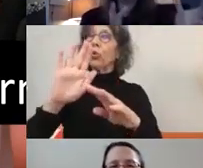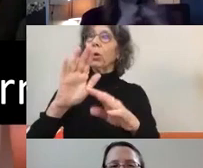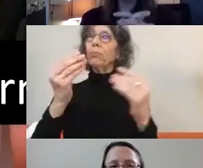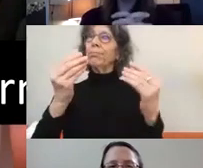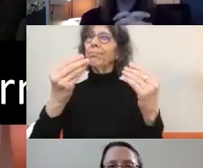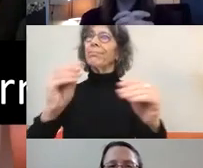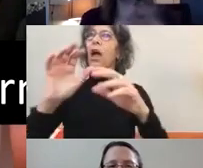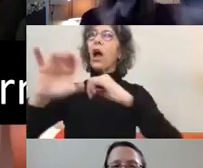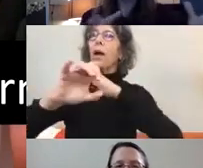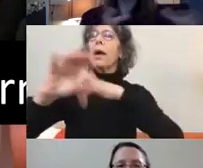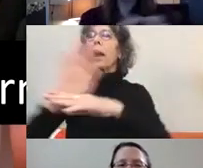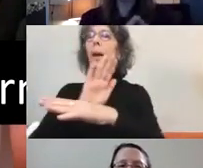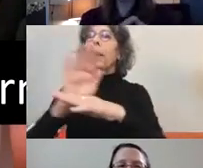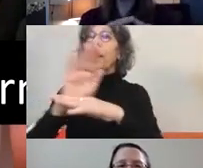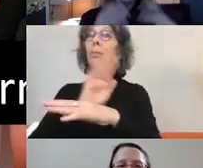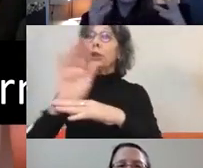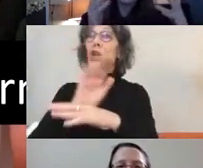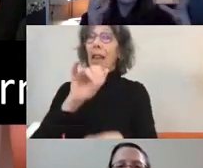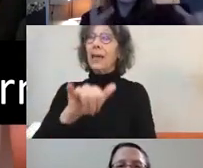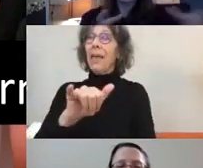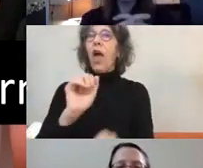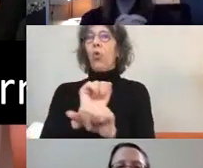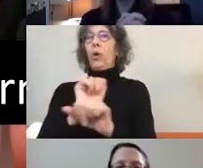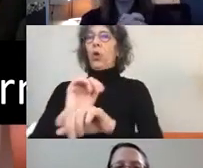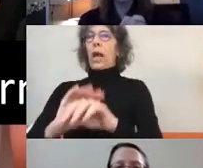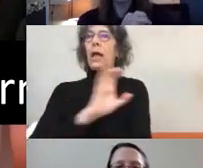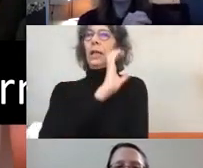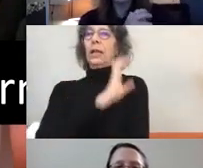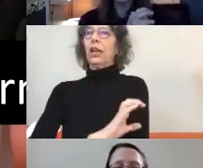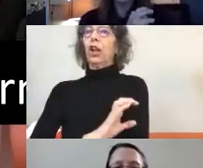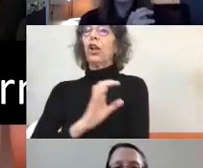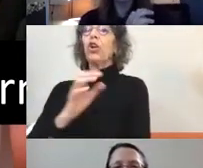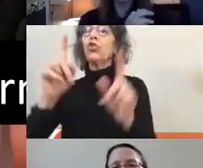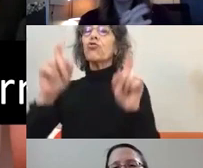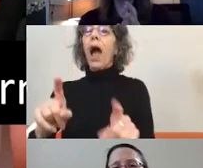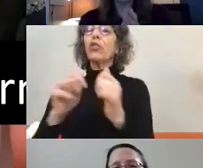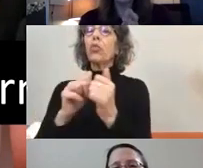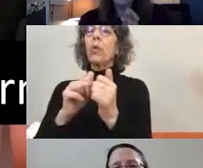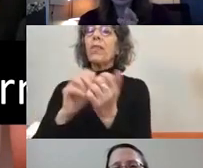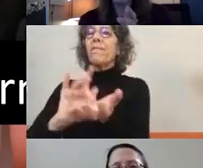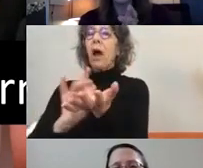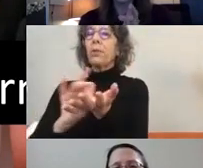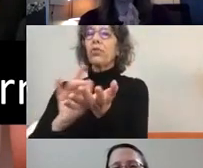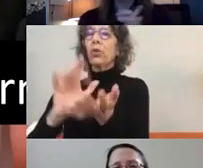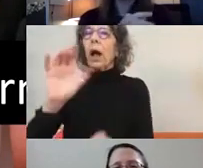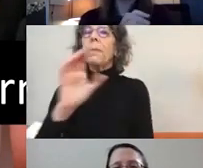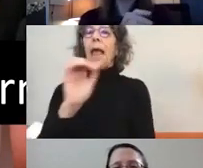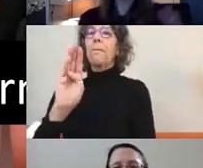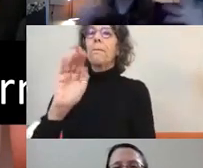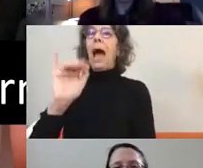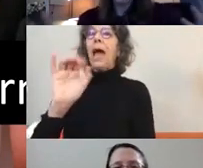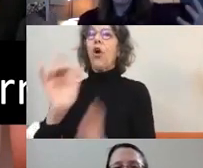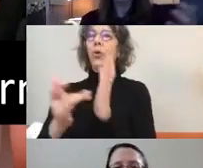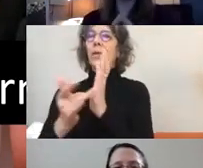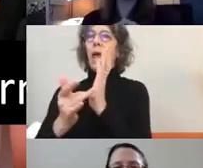we work on clinical trials with pharmaceutical companies and biotech companies.